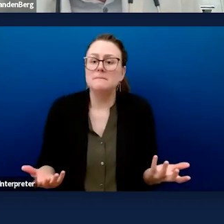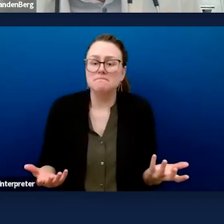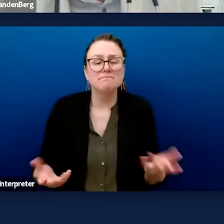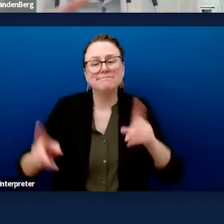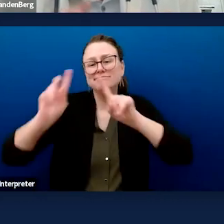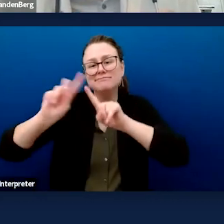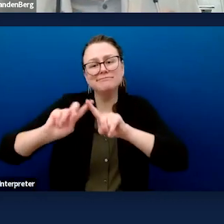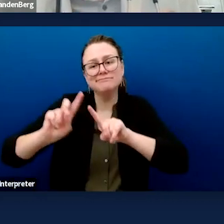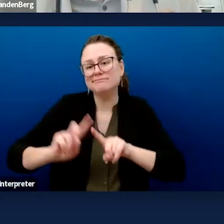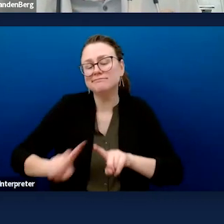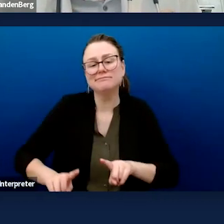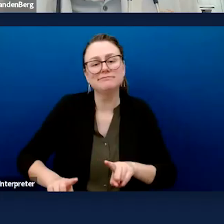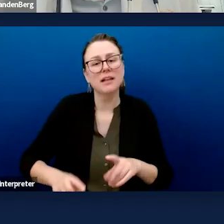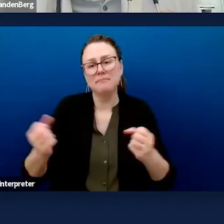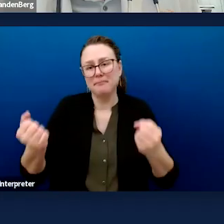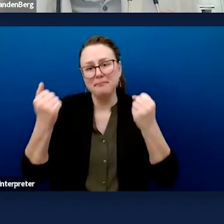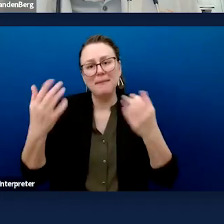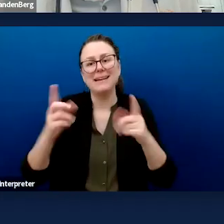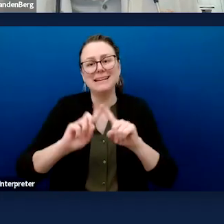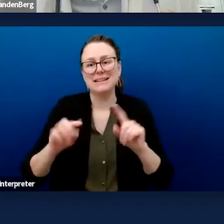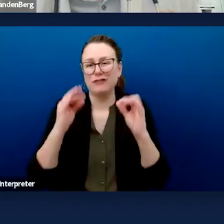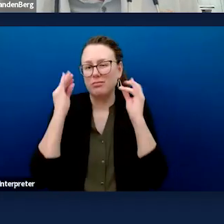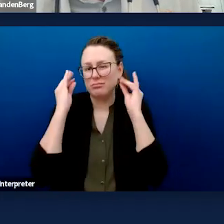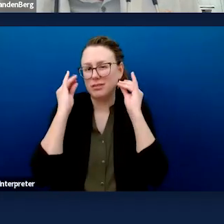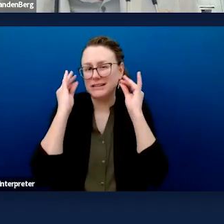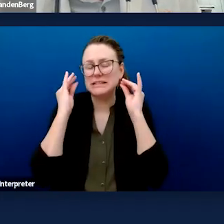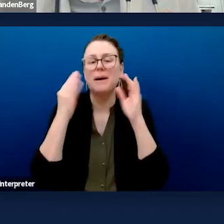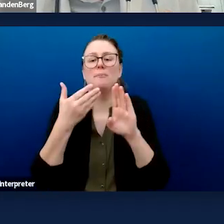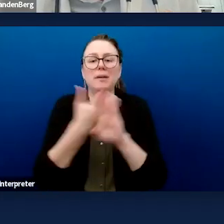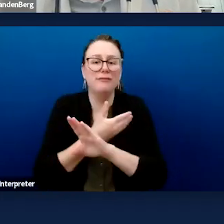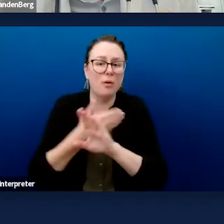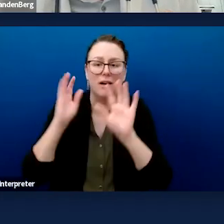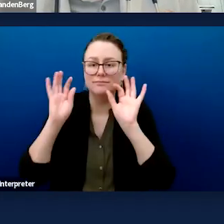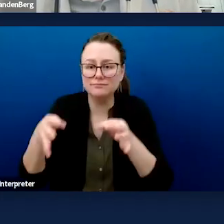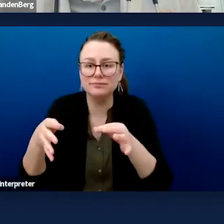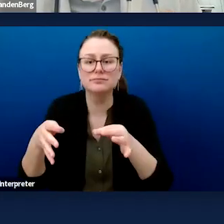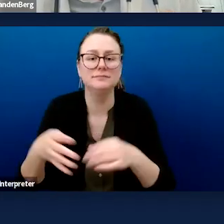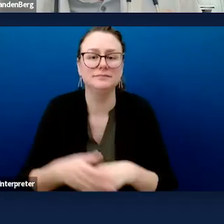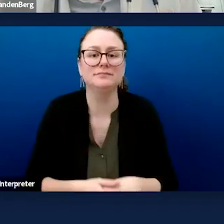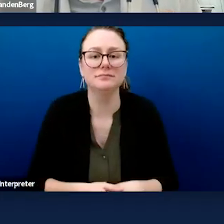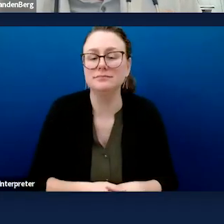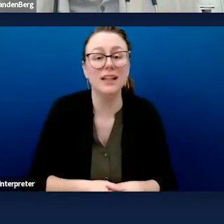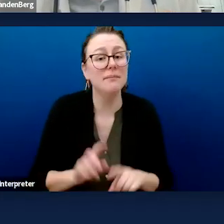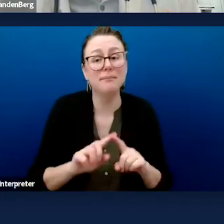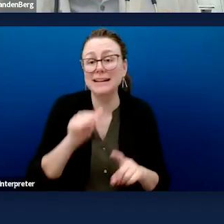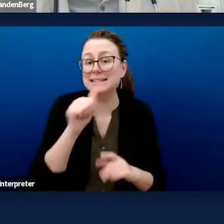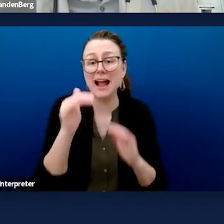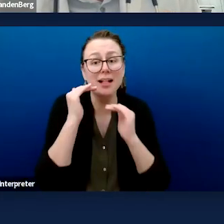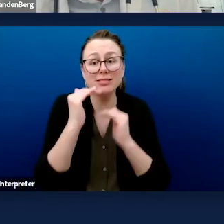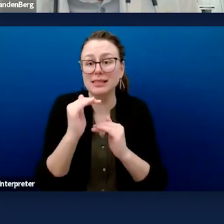There's lots of different factors that kind of go into making those decisions. But as I said before, they're not limited